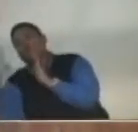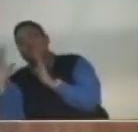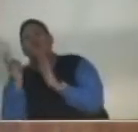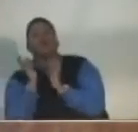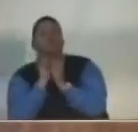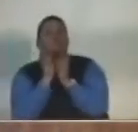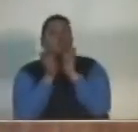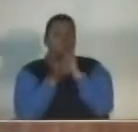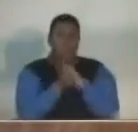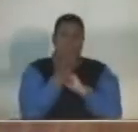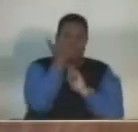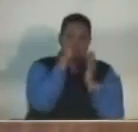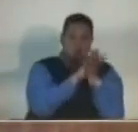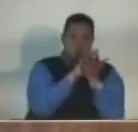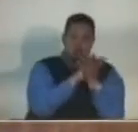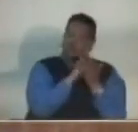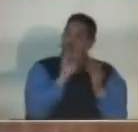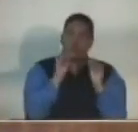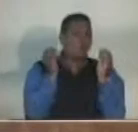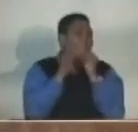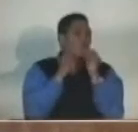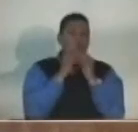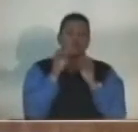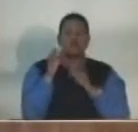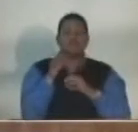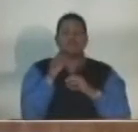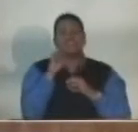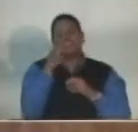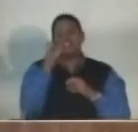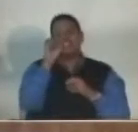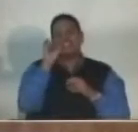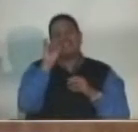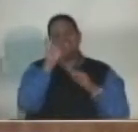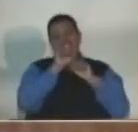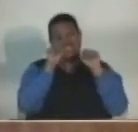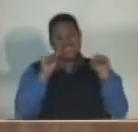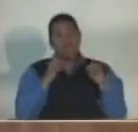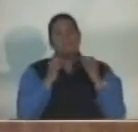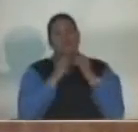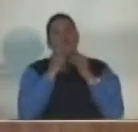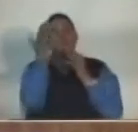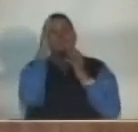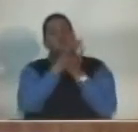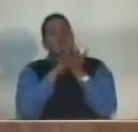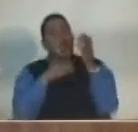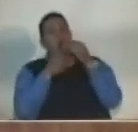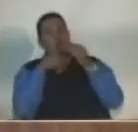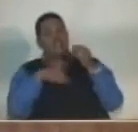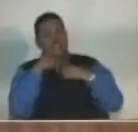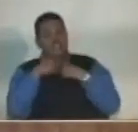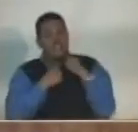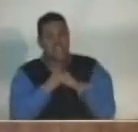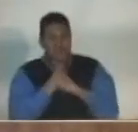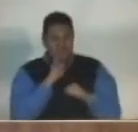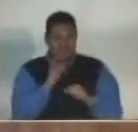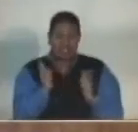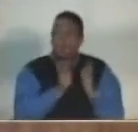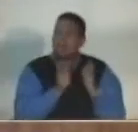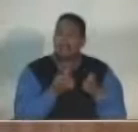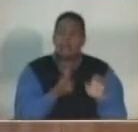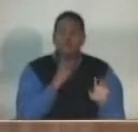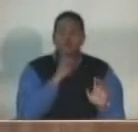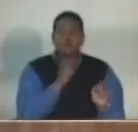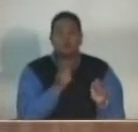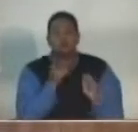A further 15 primary schools are targeted for removal this year. Before you know, there was little effort to